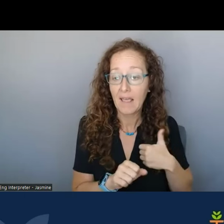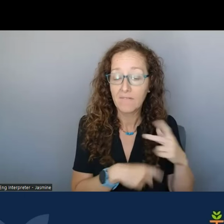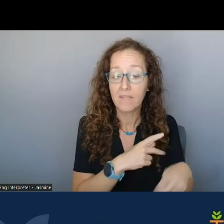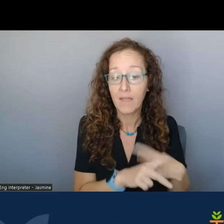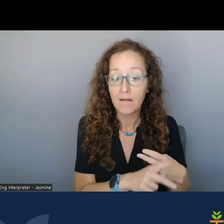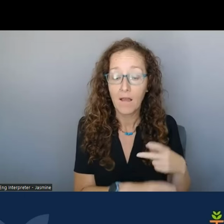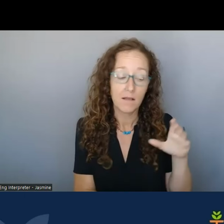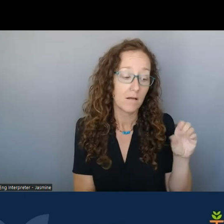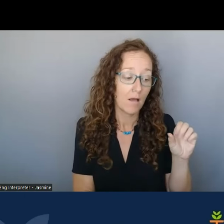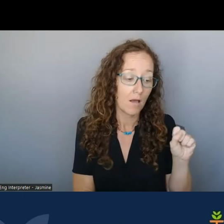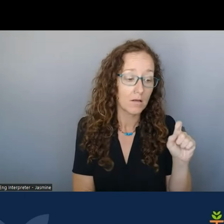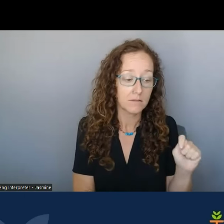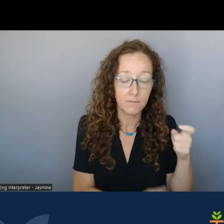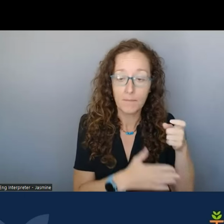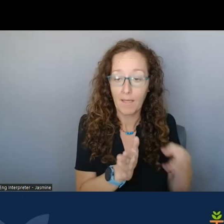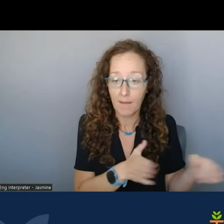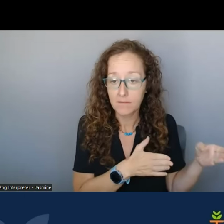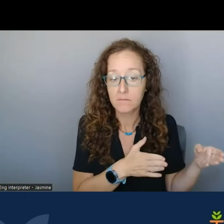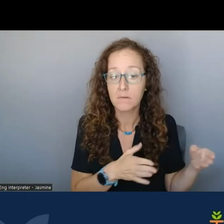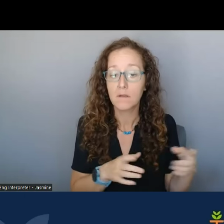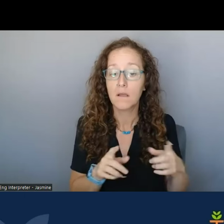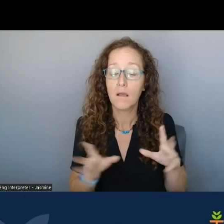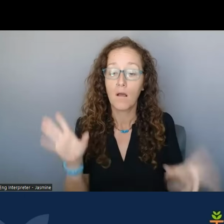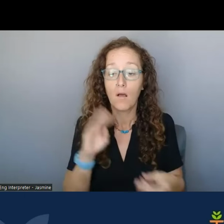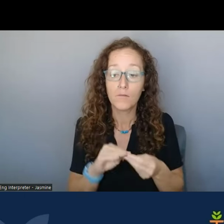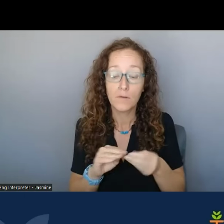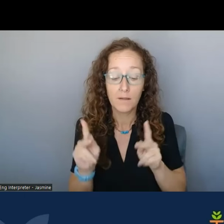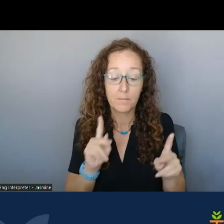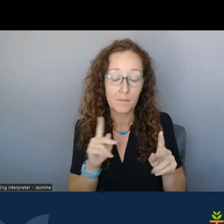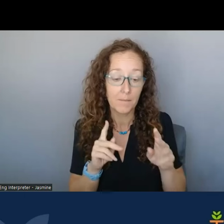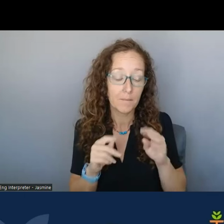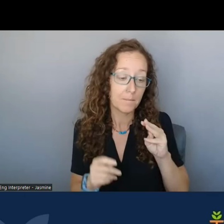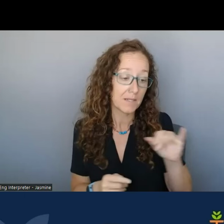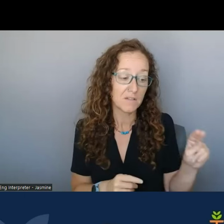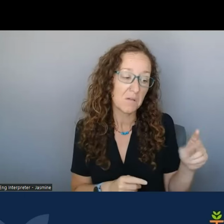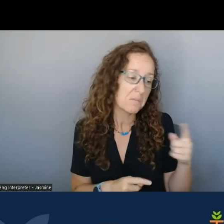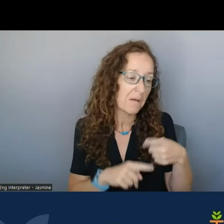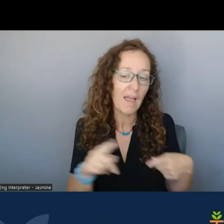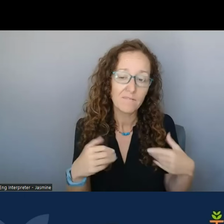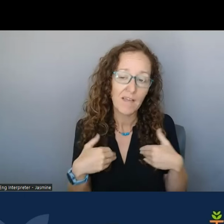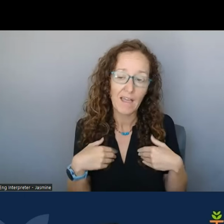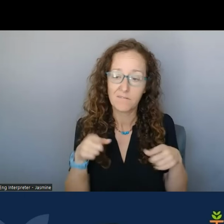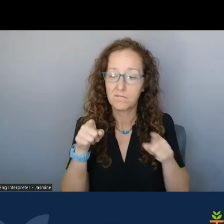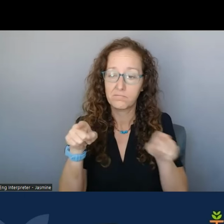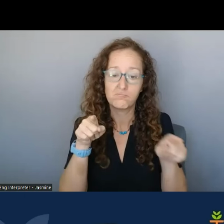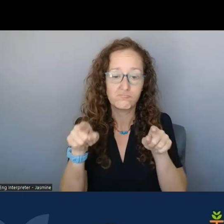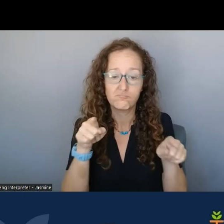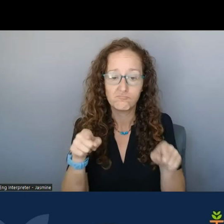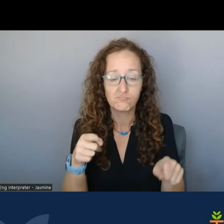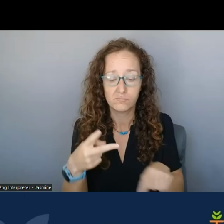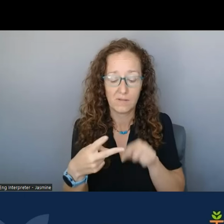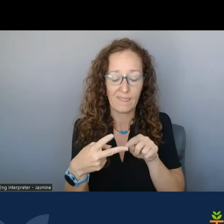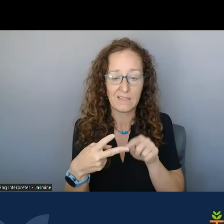Minnesota beneficiaries have one of these types of plans. So both options are available, whether you go the Original Medicare